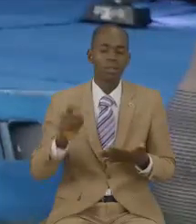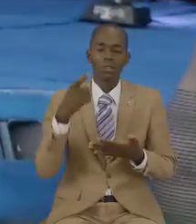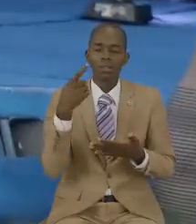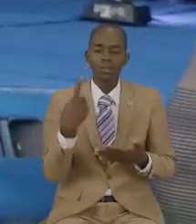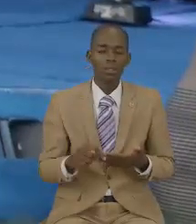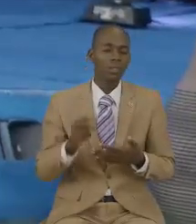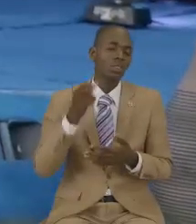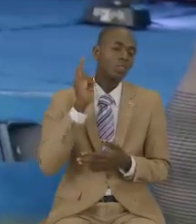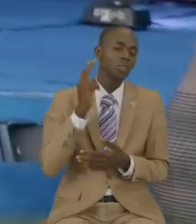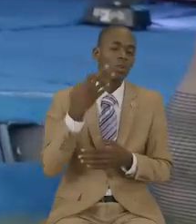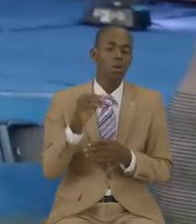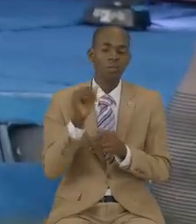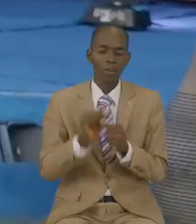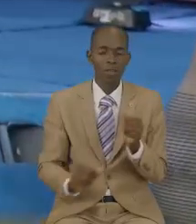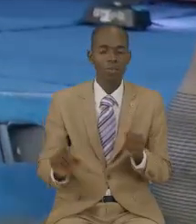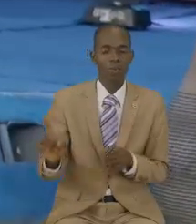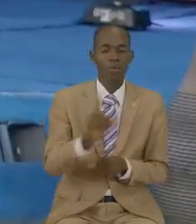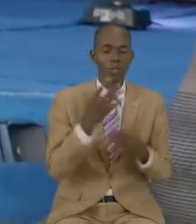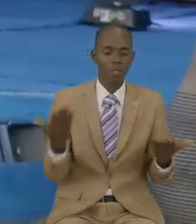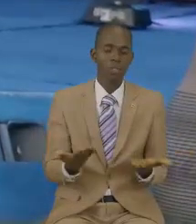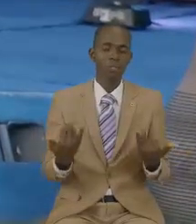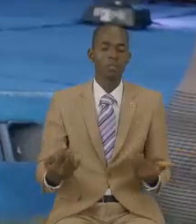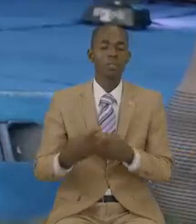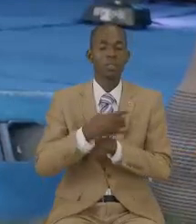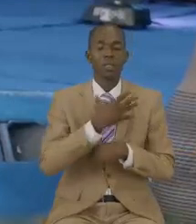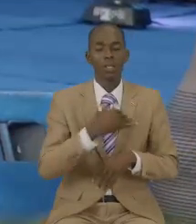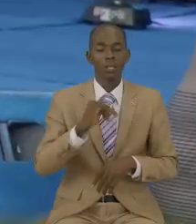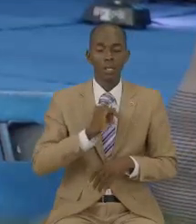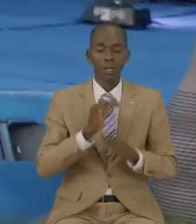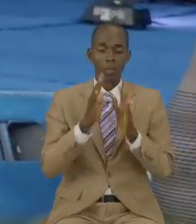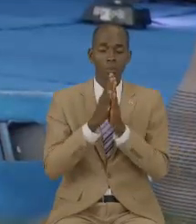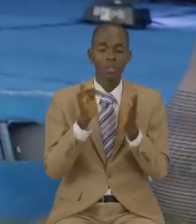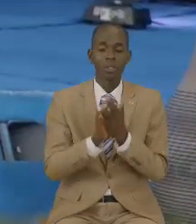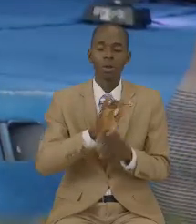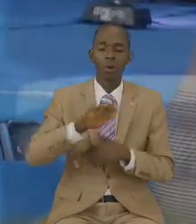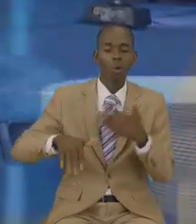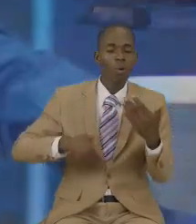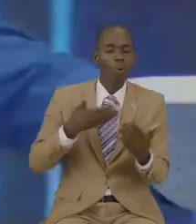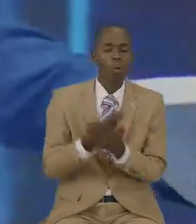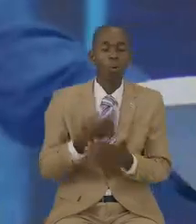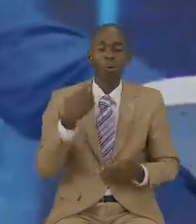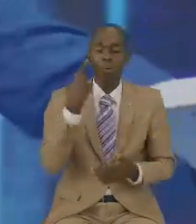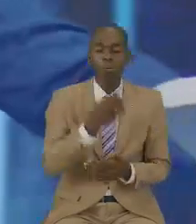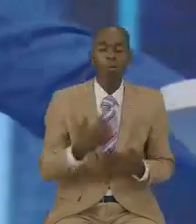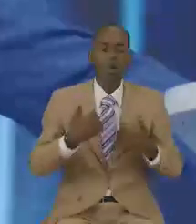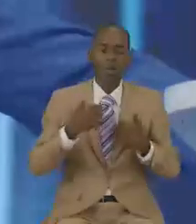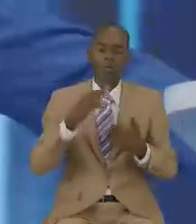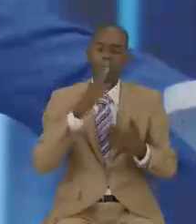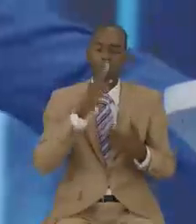of everyone here today. And I pray that all those who have been